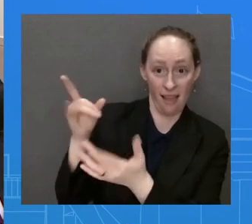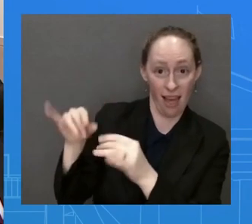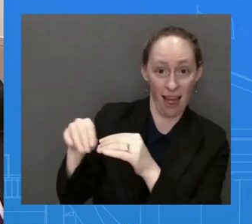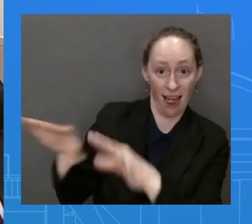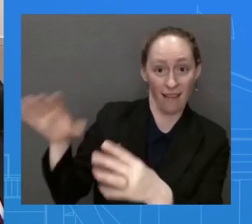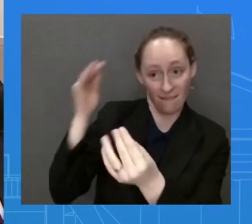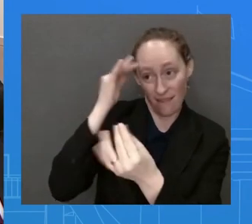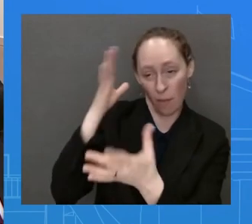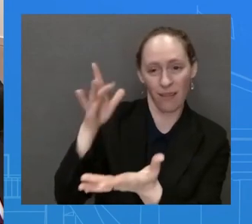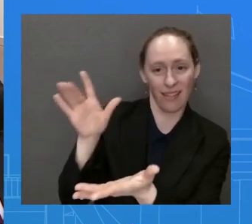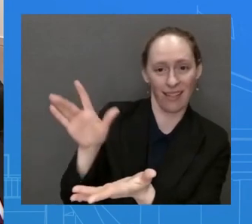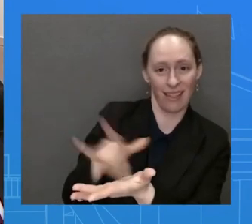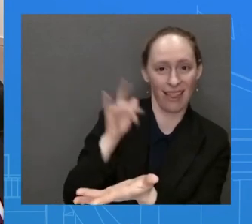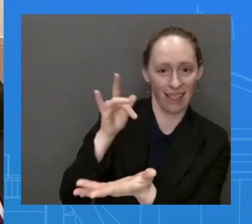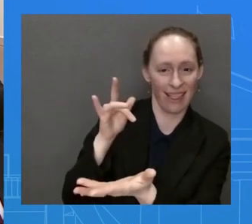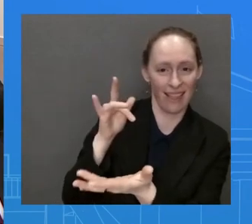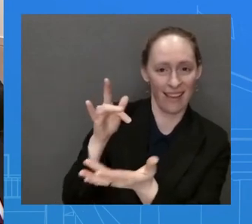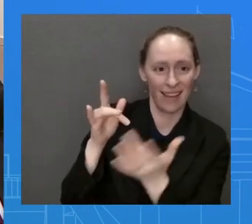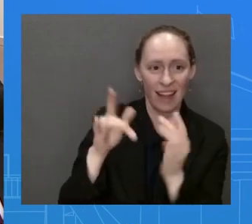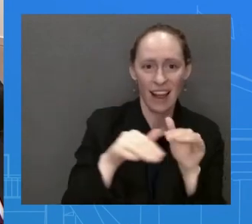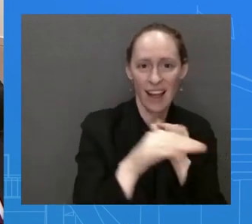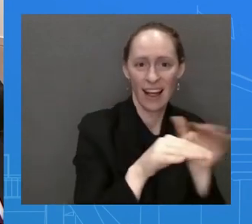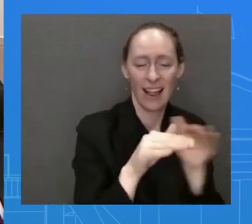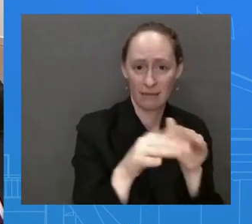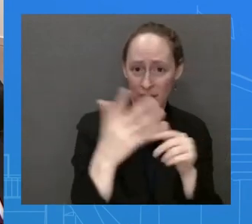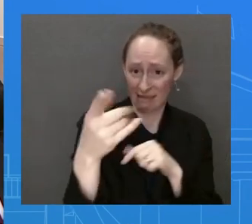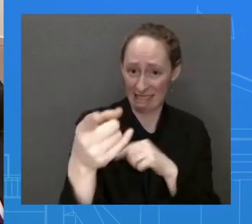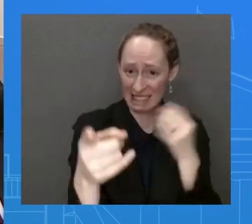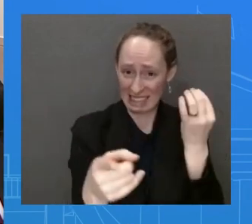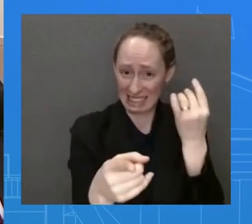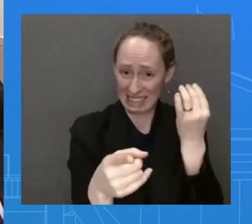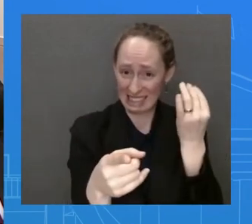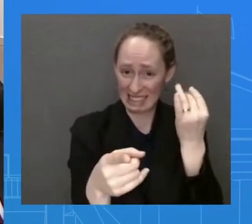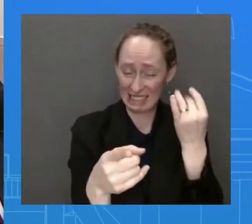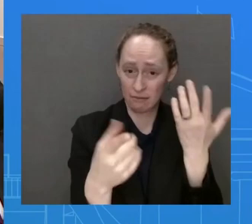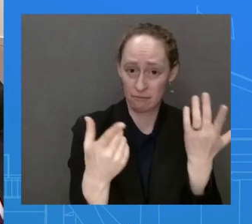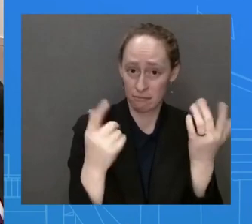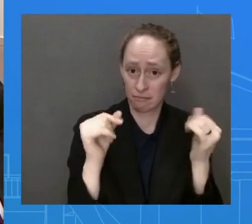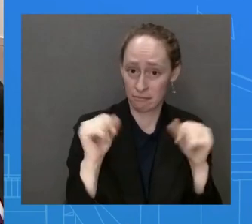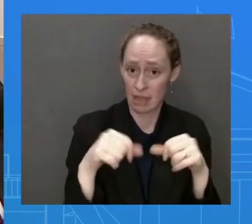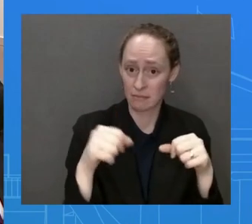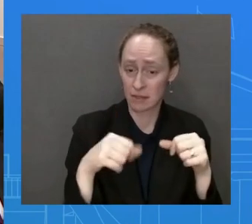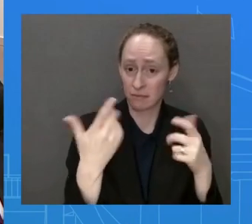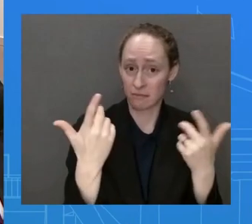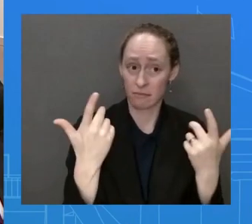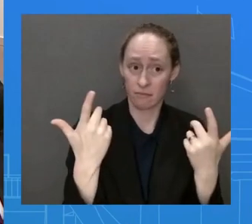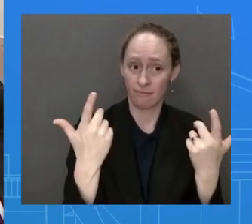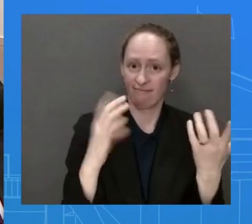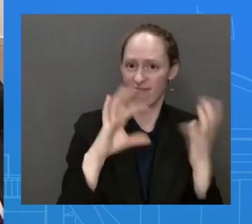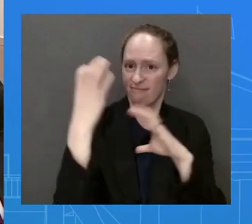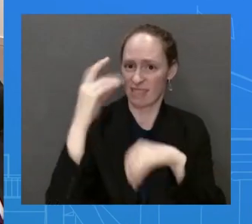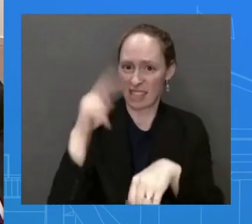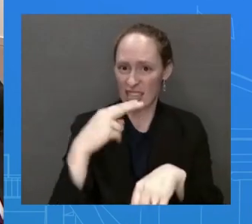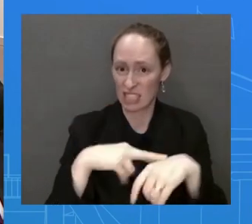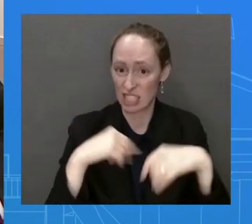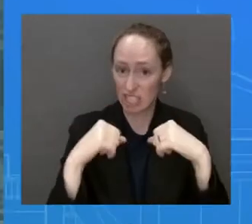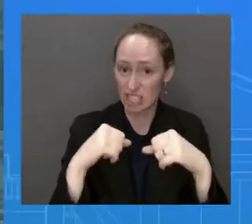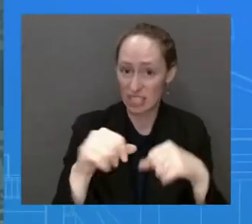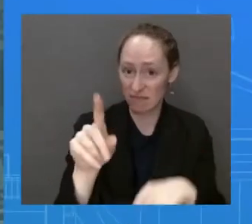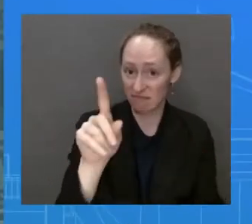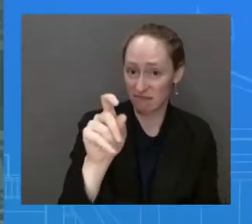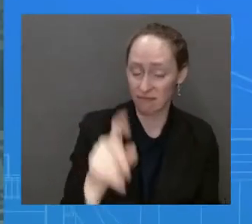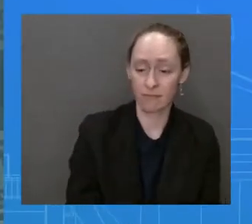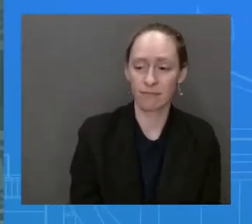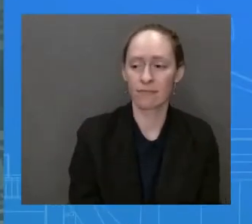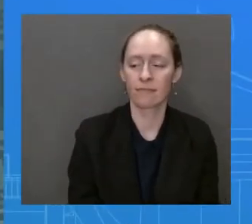security implications from this fallout? Are you hearing any kind of intelligence, and are you doing anything to deter those threats? Again, I'm just